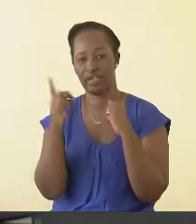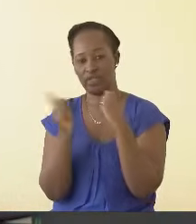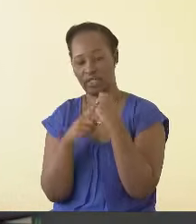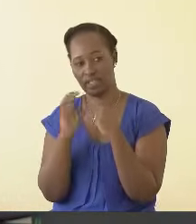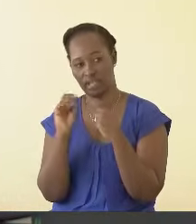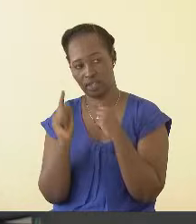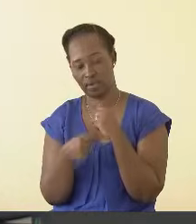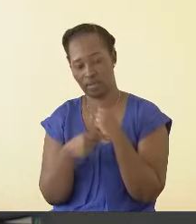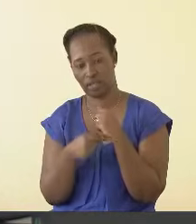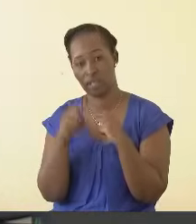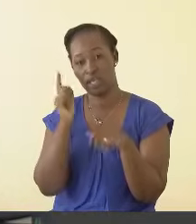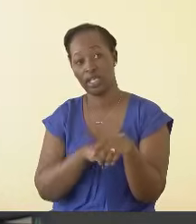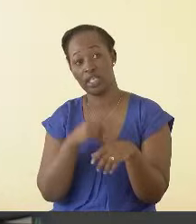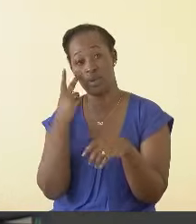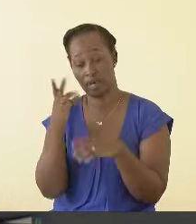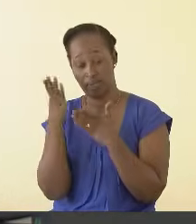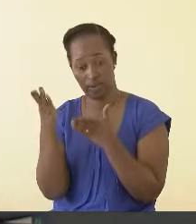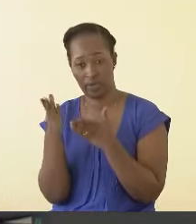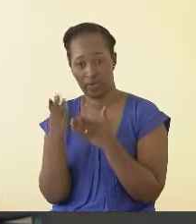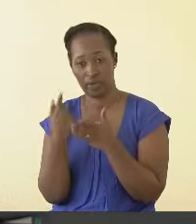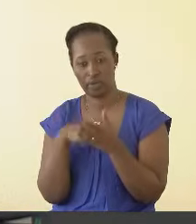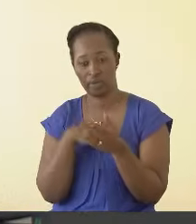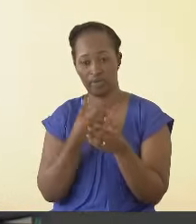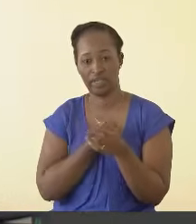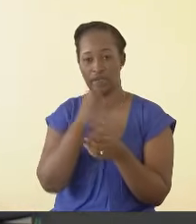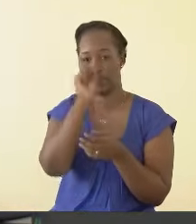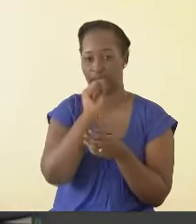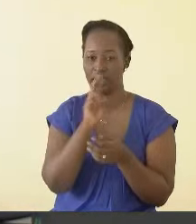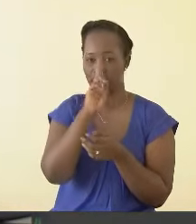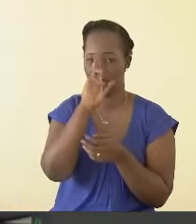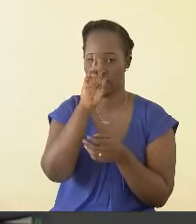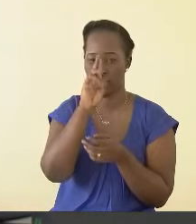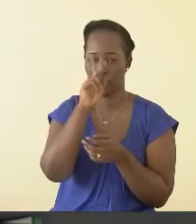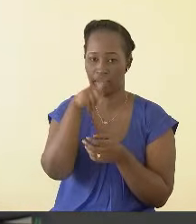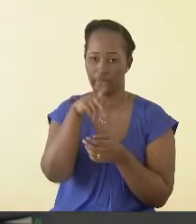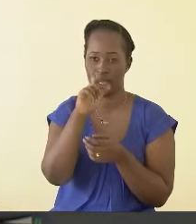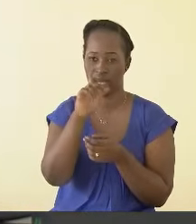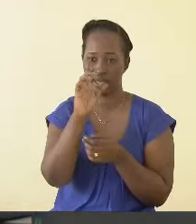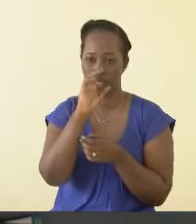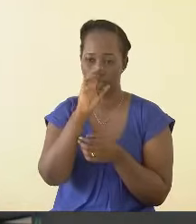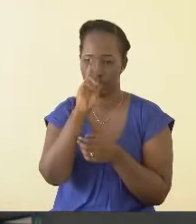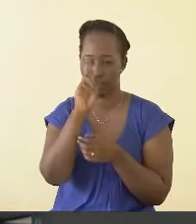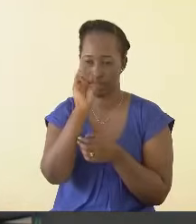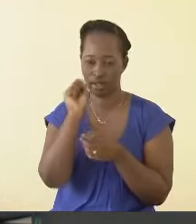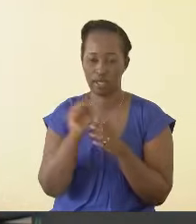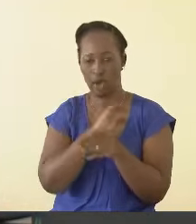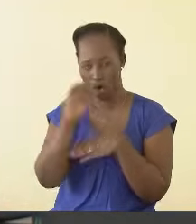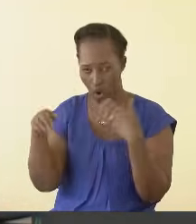2,760,000. So when you can look at this, we have a surplus here, we have a surplus, we have a surplus.